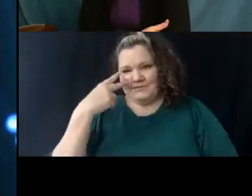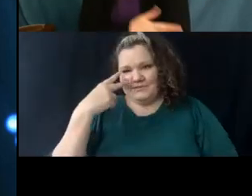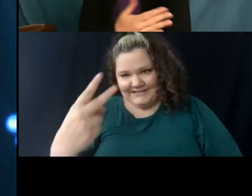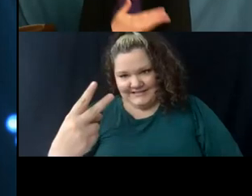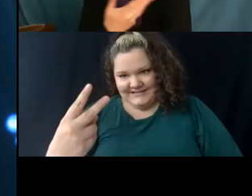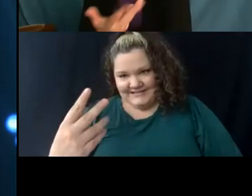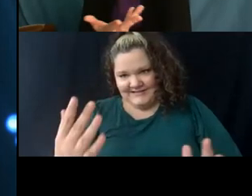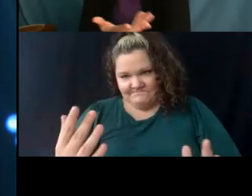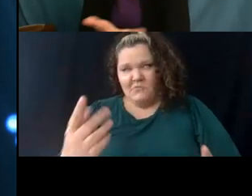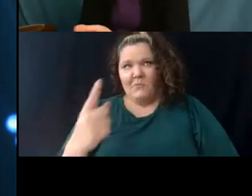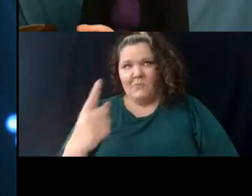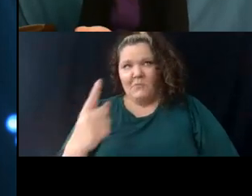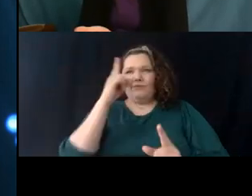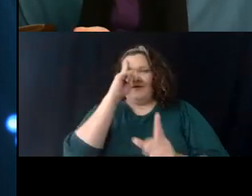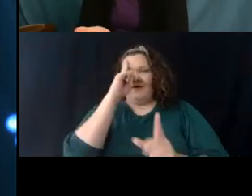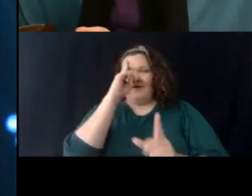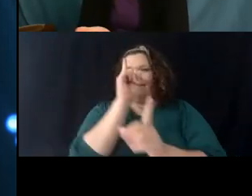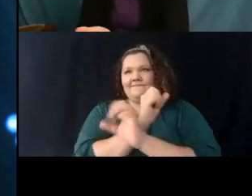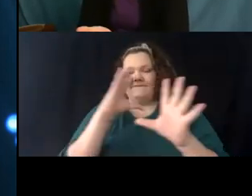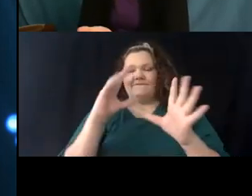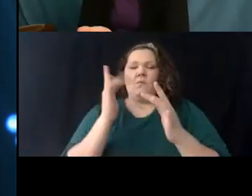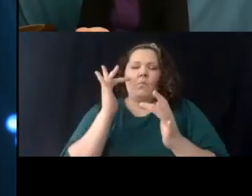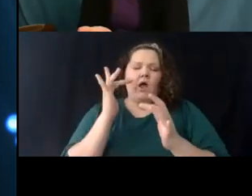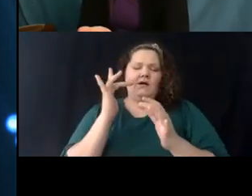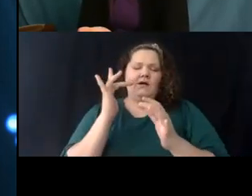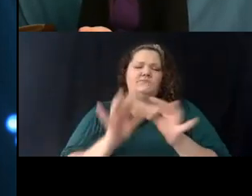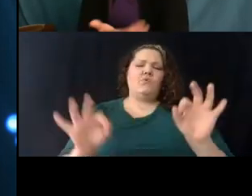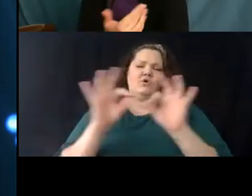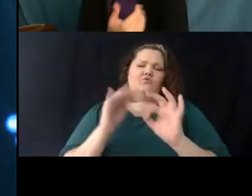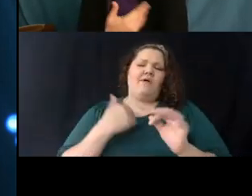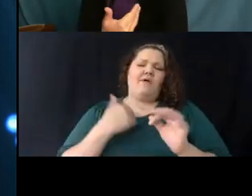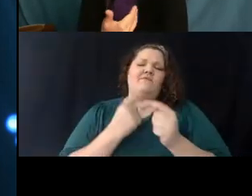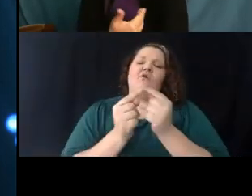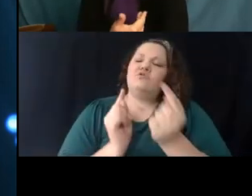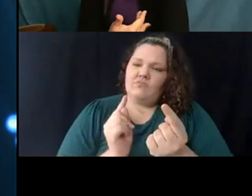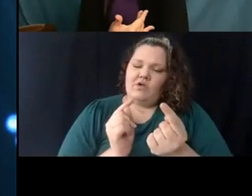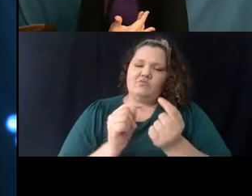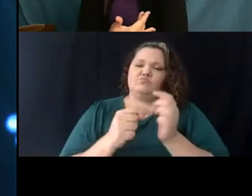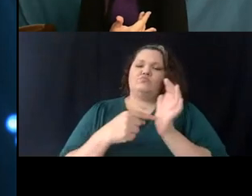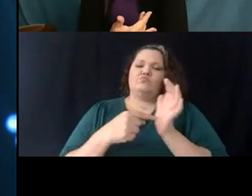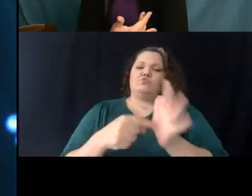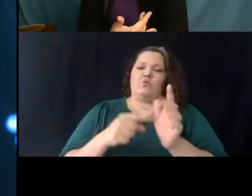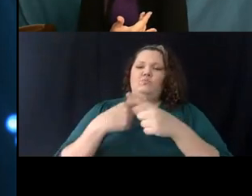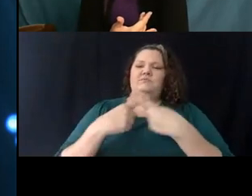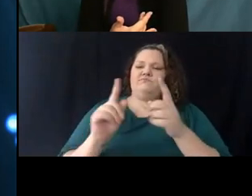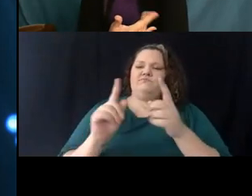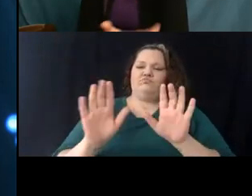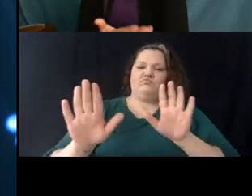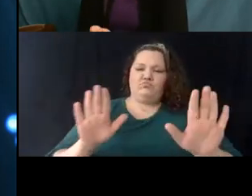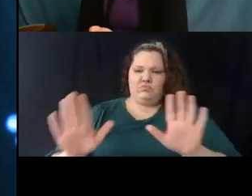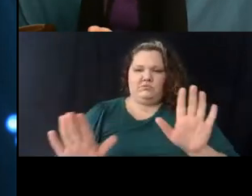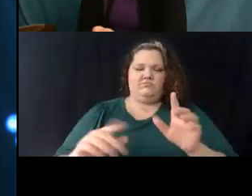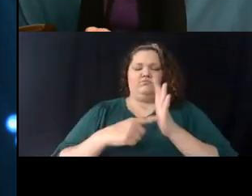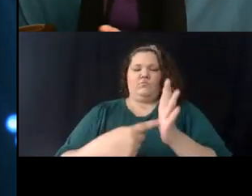background is white, there's snow or something, suddenly the captioning isn't easy to see and I have to spend more energy to actually read it. So